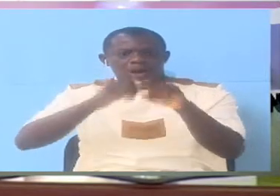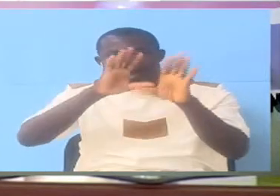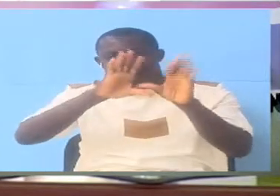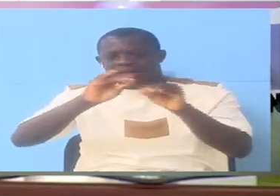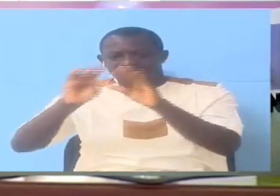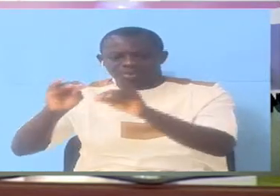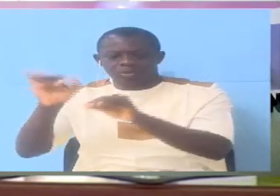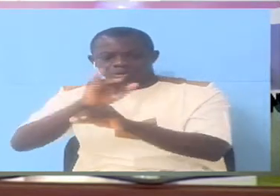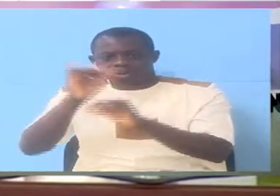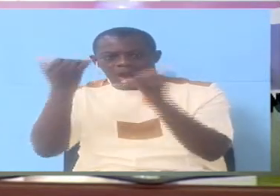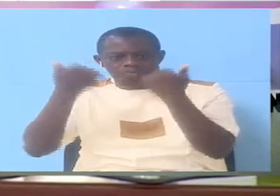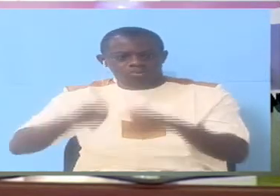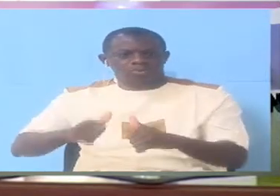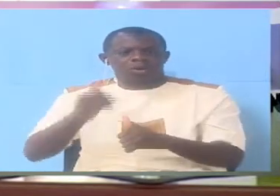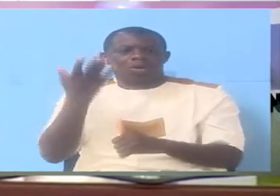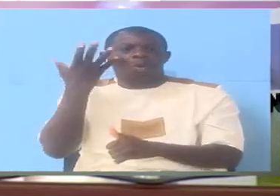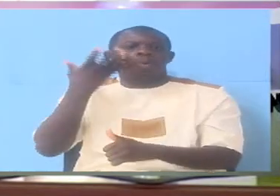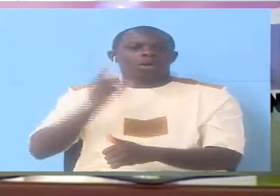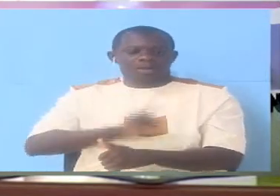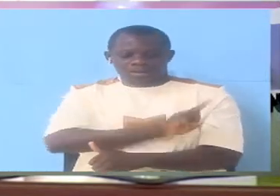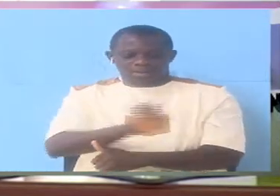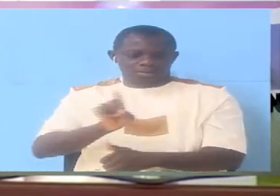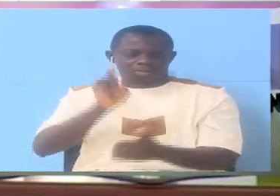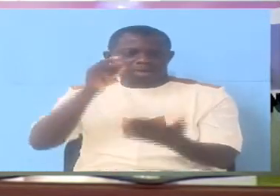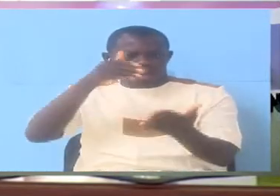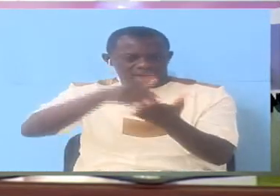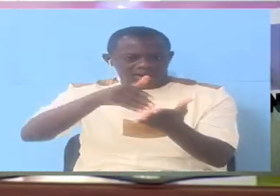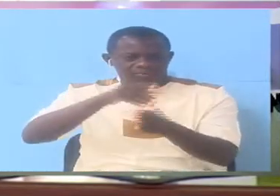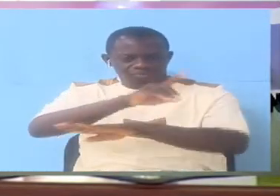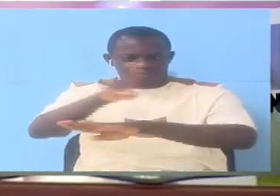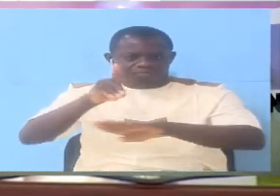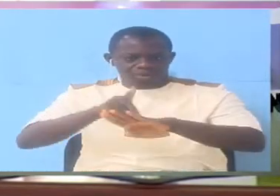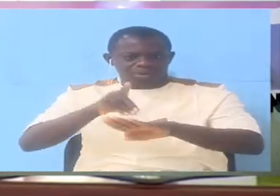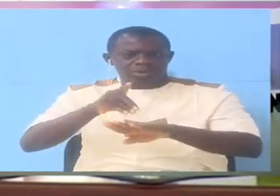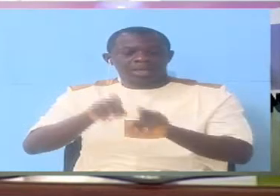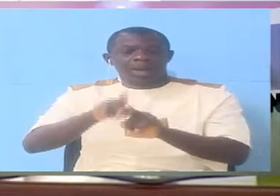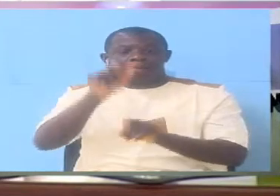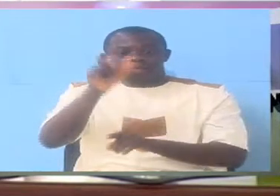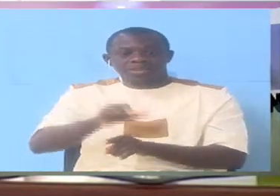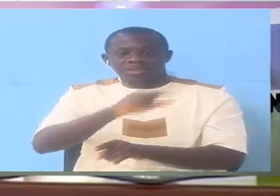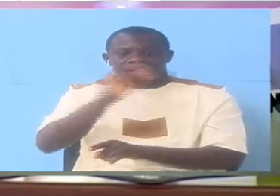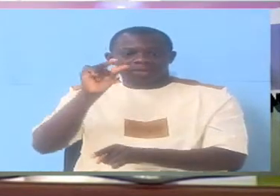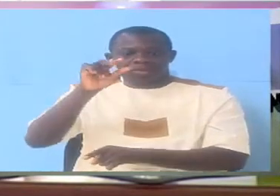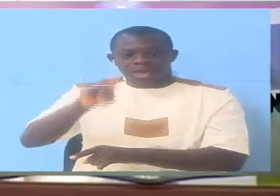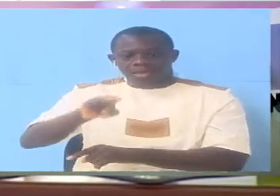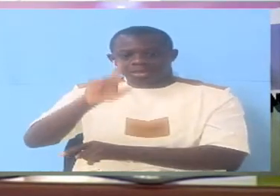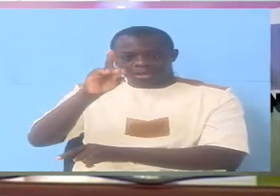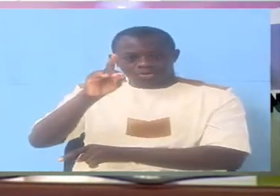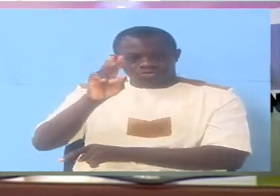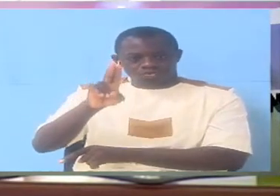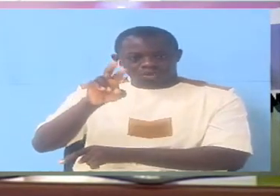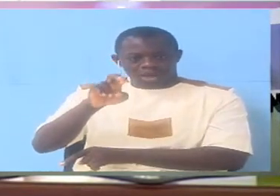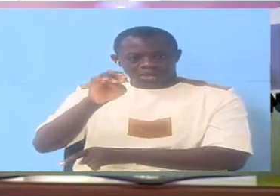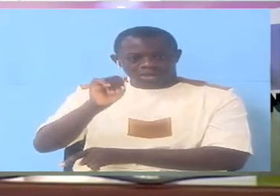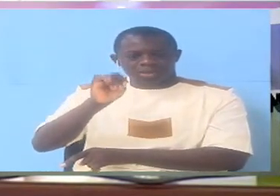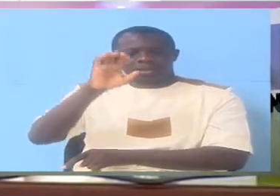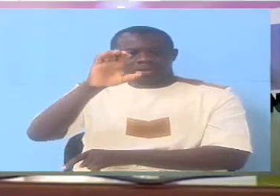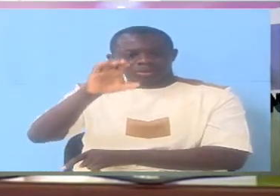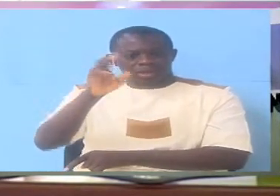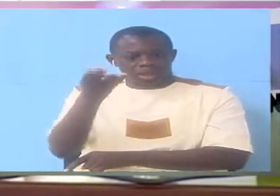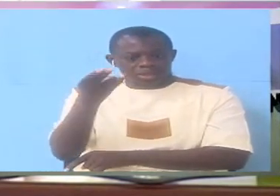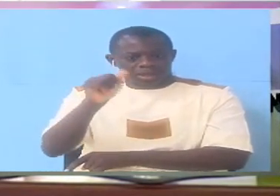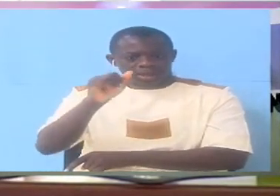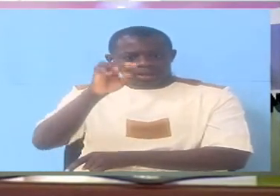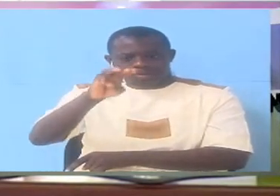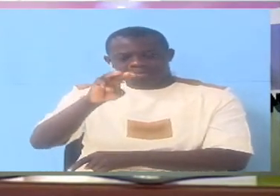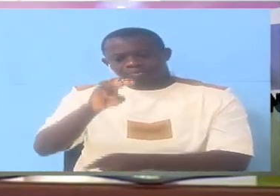ab diir nag ma dal di ebal nag Lieutenant Trrc Pt2 Lieutenant Colonel Trrc Pt2 ngir mu dem mun a waxtaan